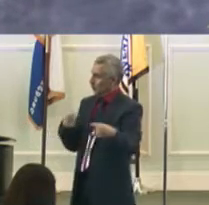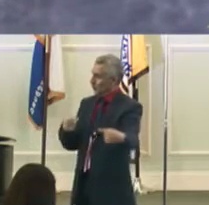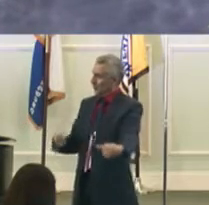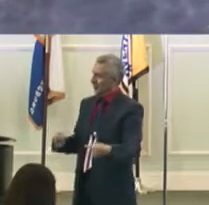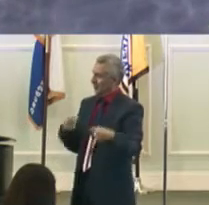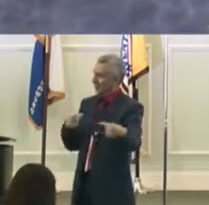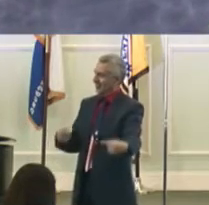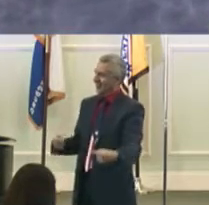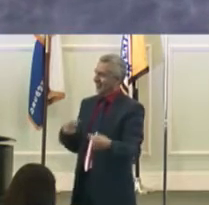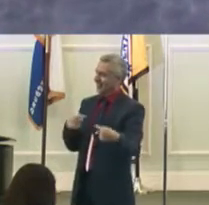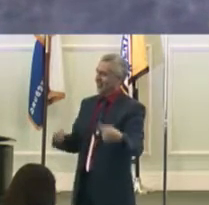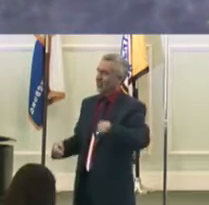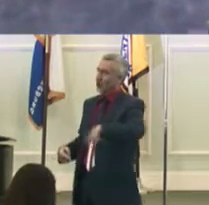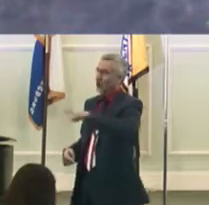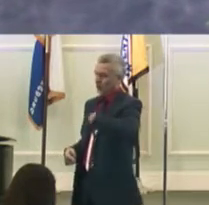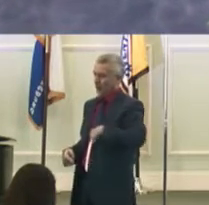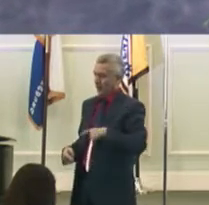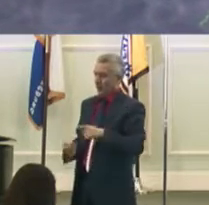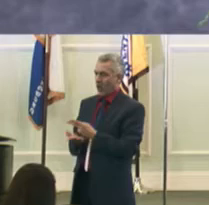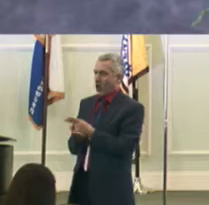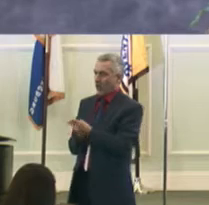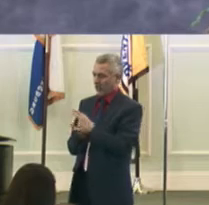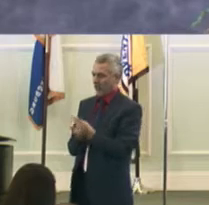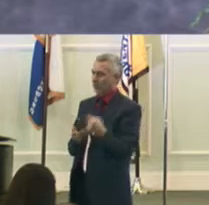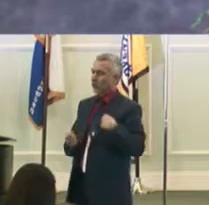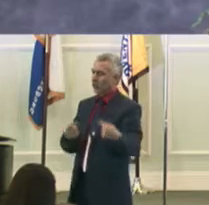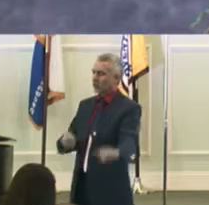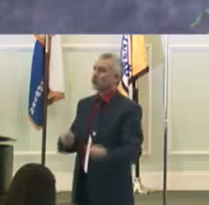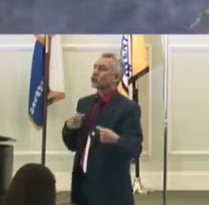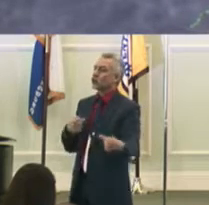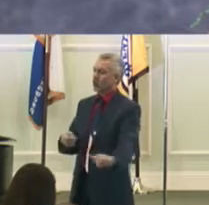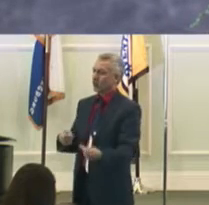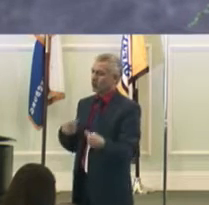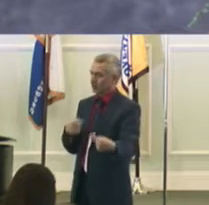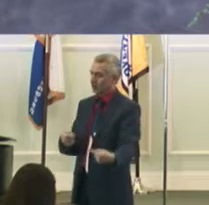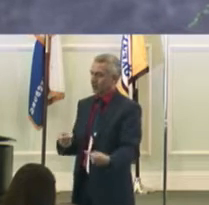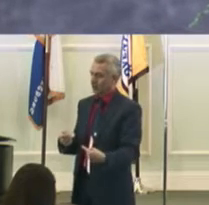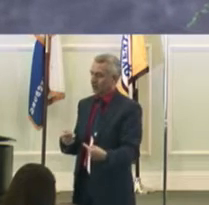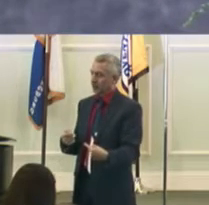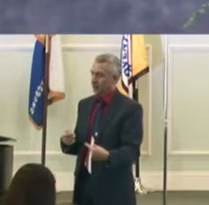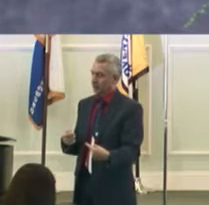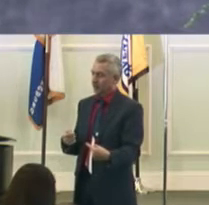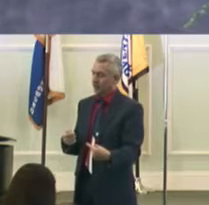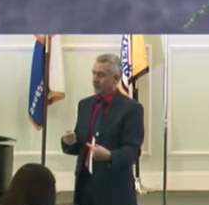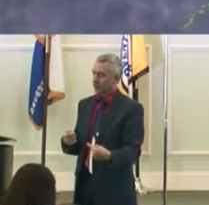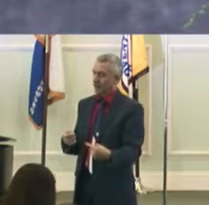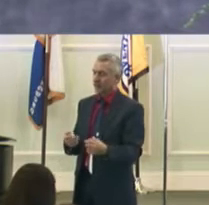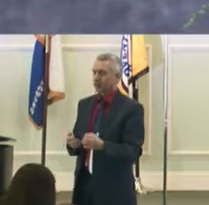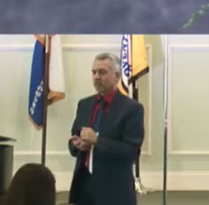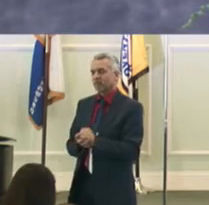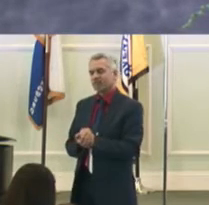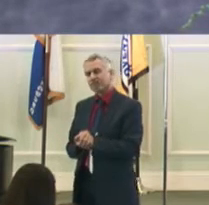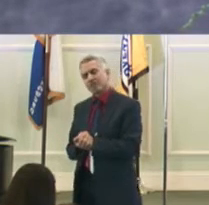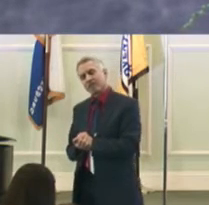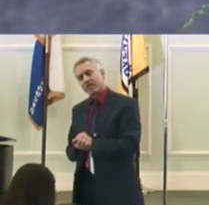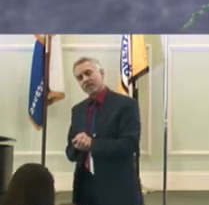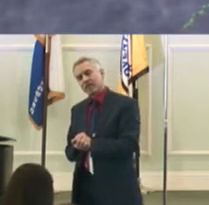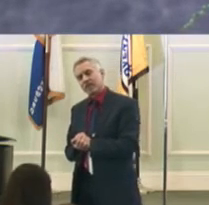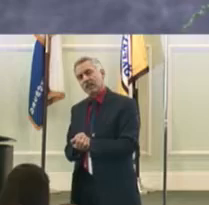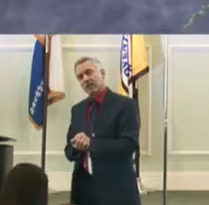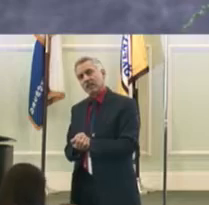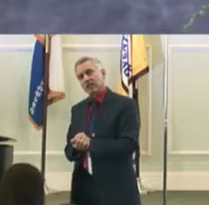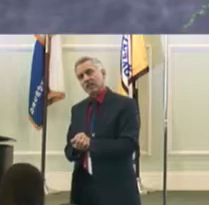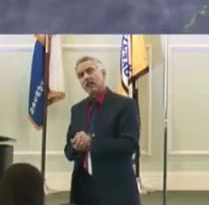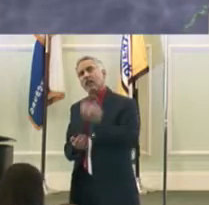I'm just being transparent. You guys probably don't, but I do. God our Father does not need to be persuaded or cajoled into doing